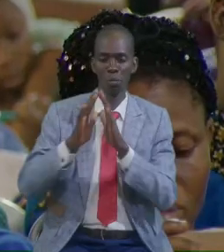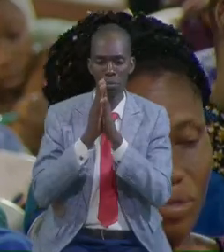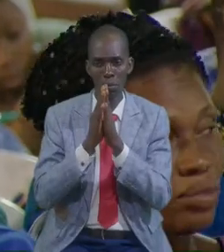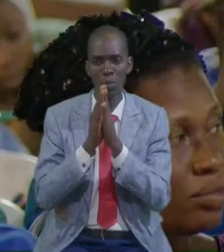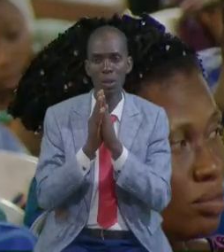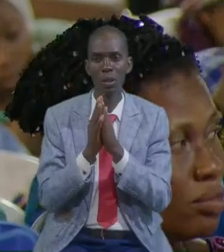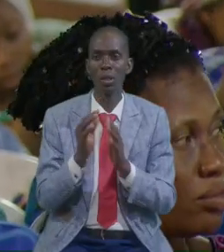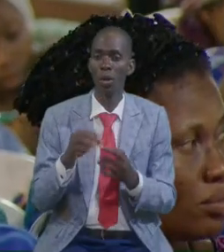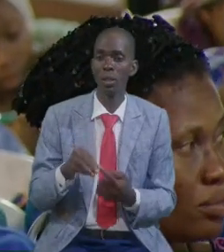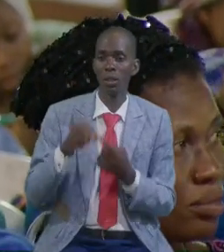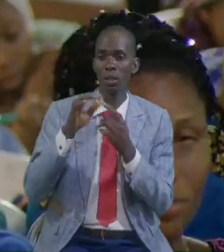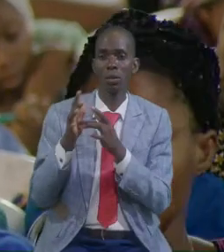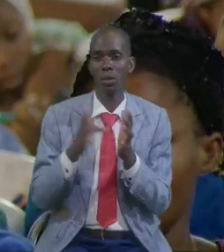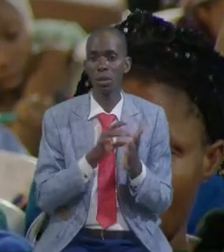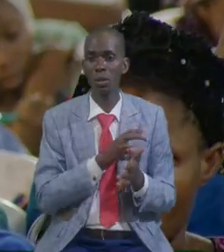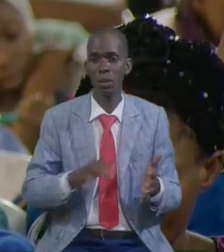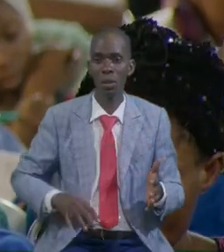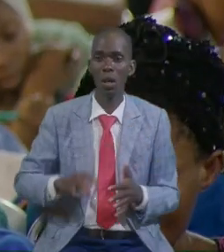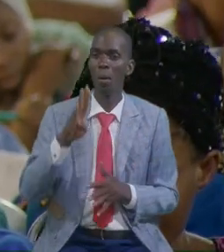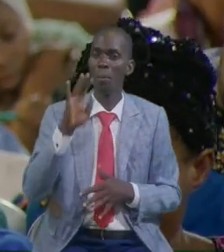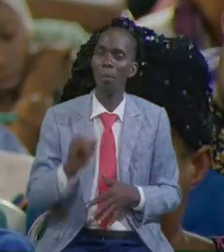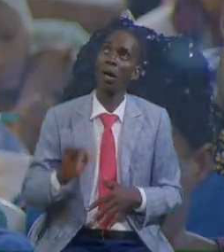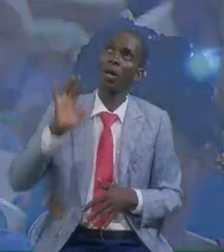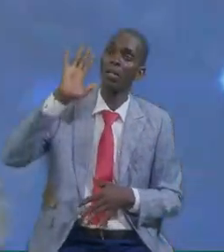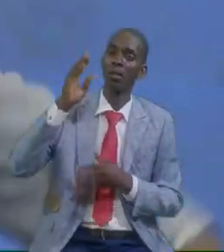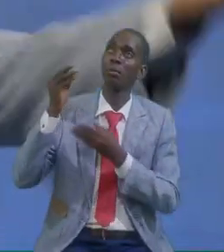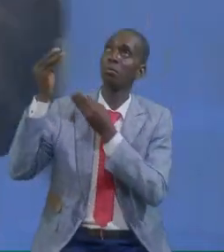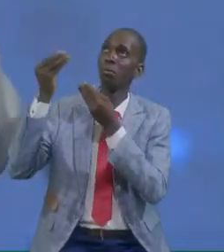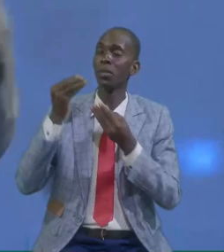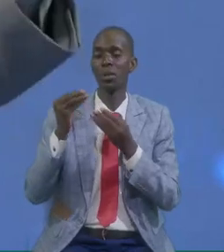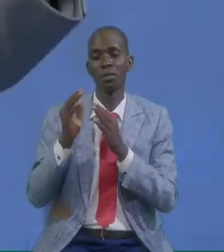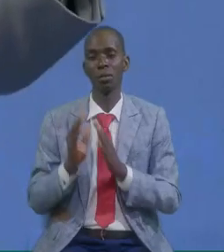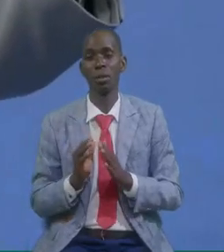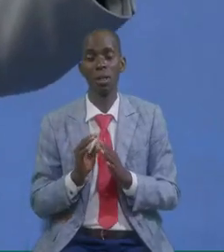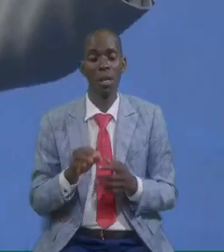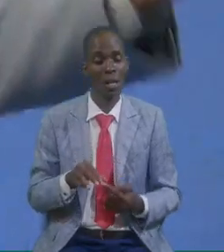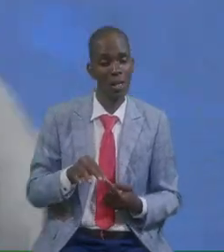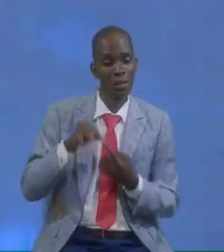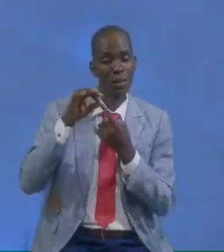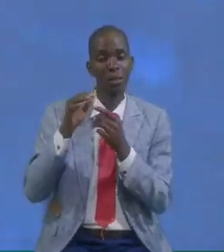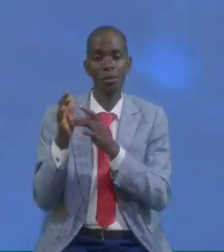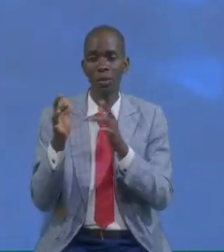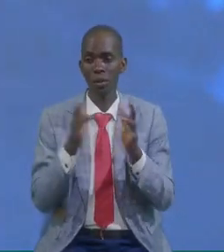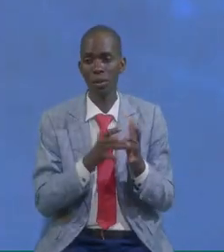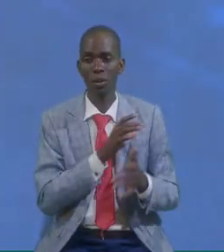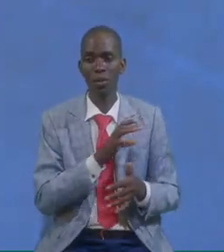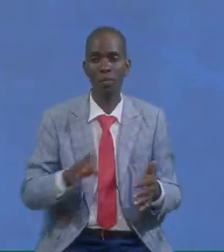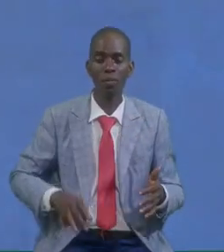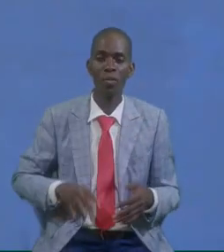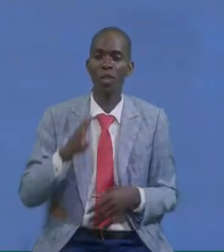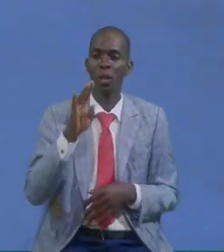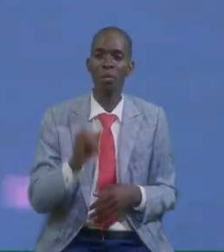Jesus Christ by his mediation. Except Jesus Christ by his